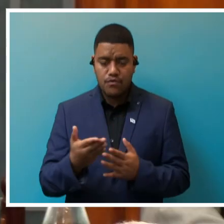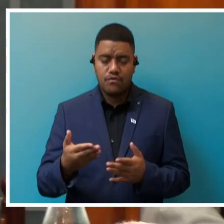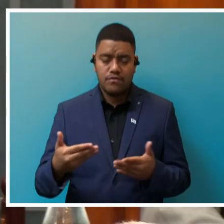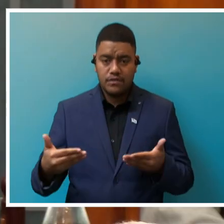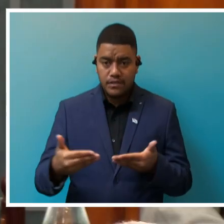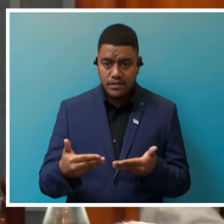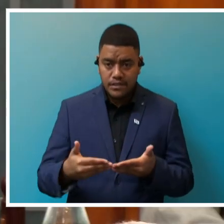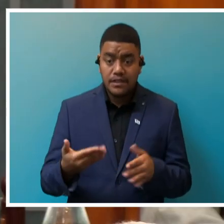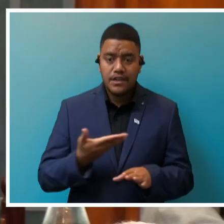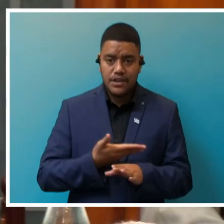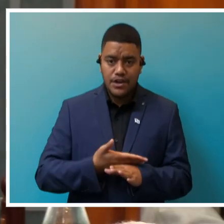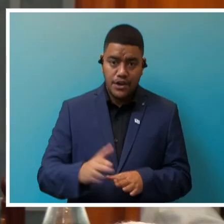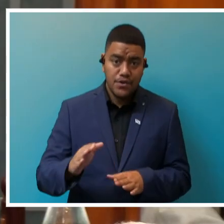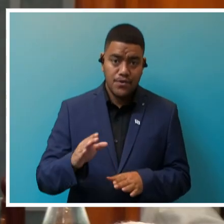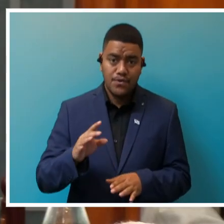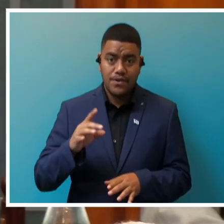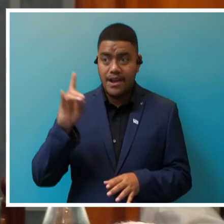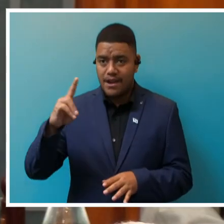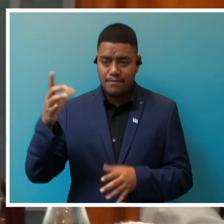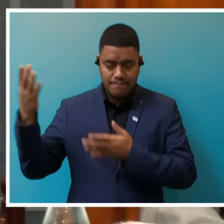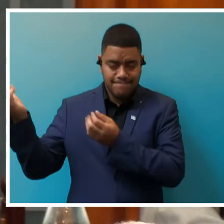of new Barbados Blackbelly bloodlines.